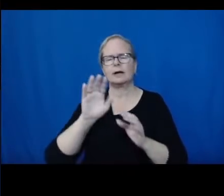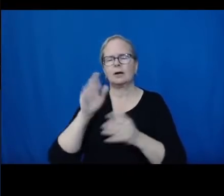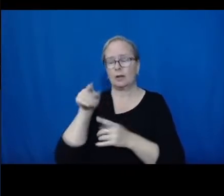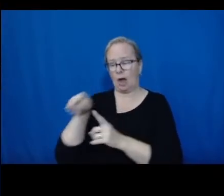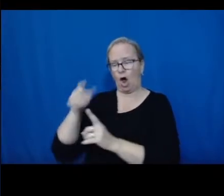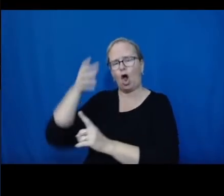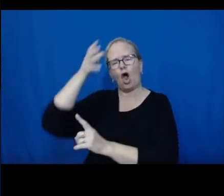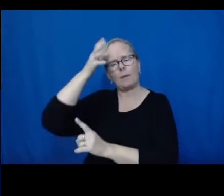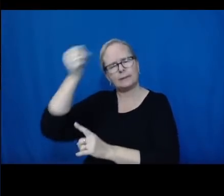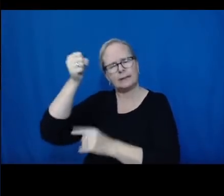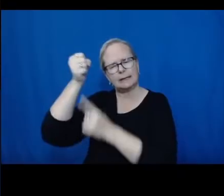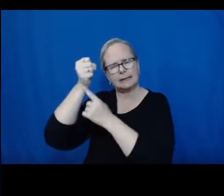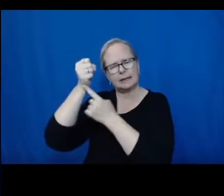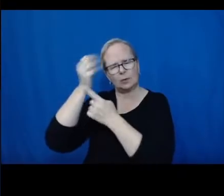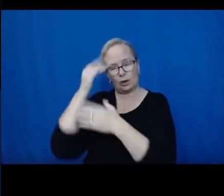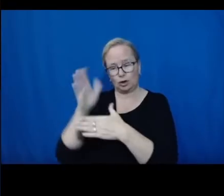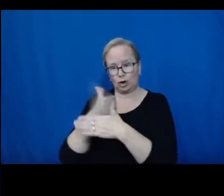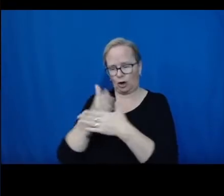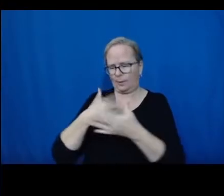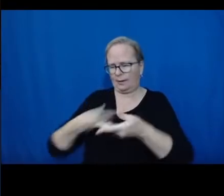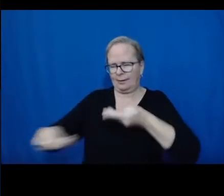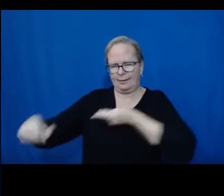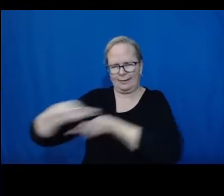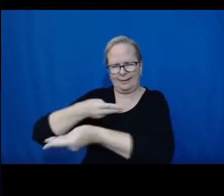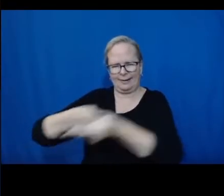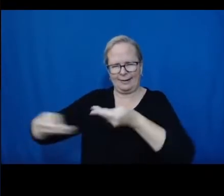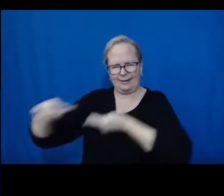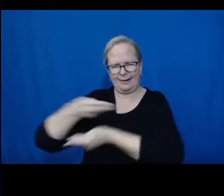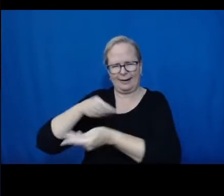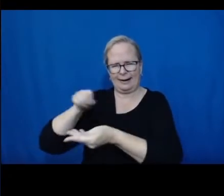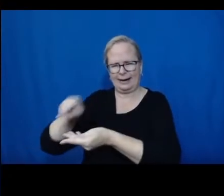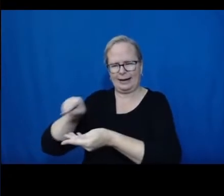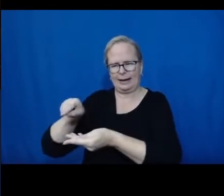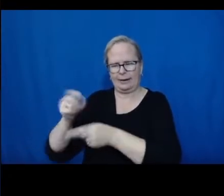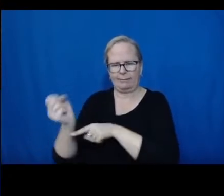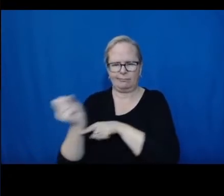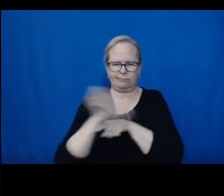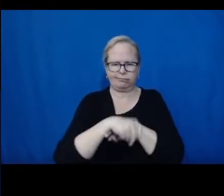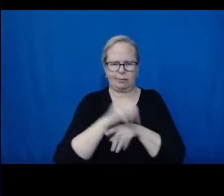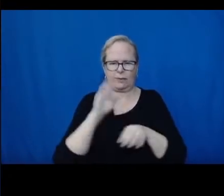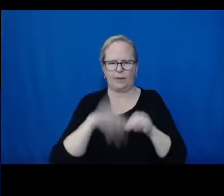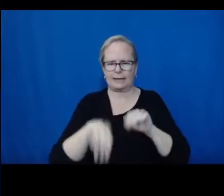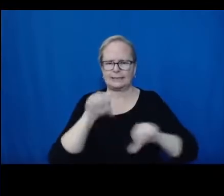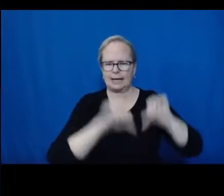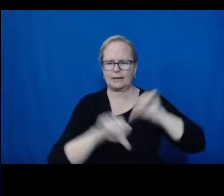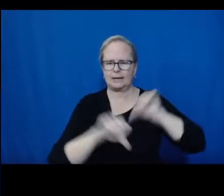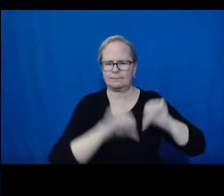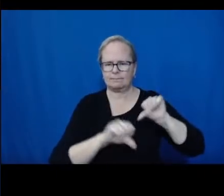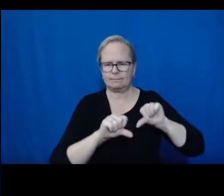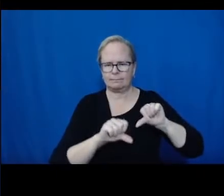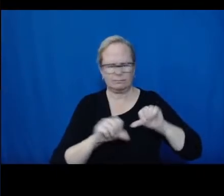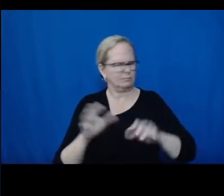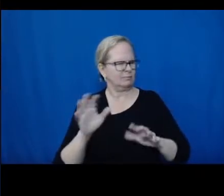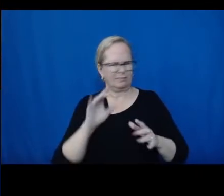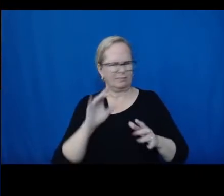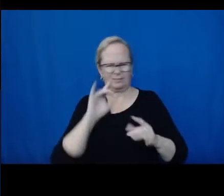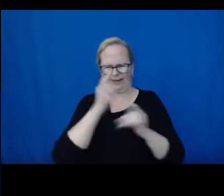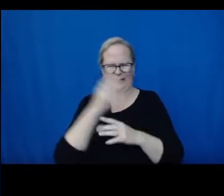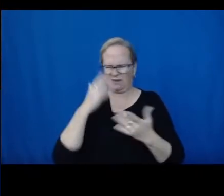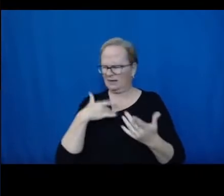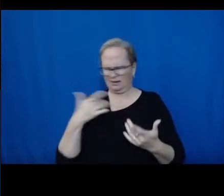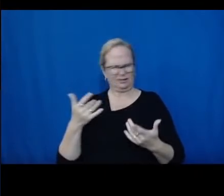anecdotal experience tends to trump science in many ways, which is highly problematic in